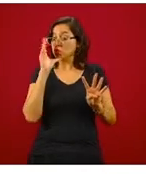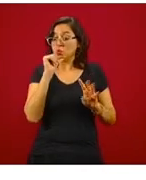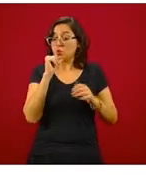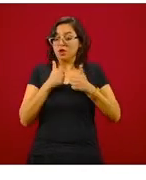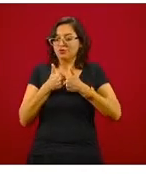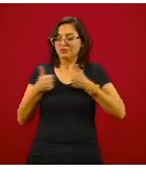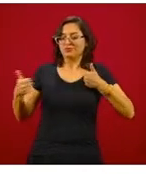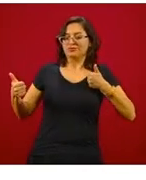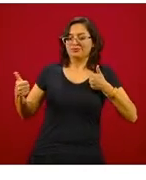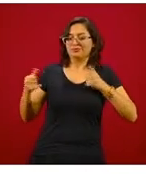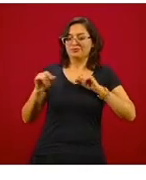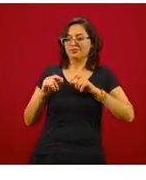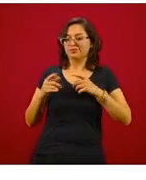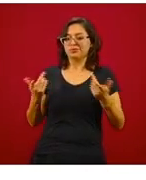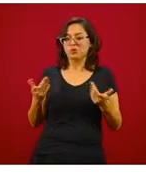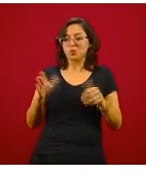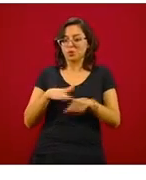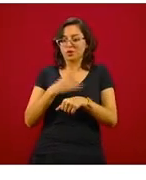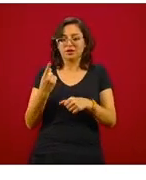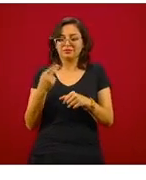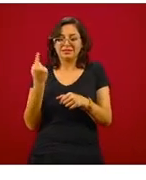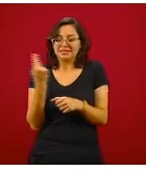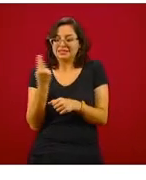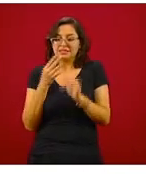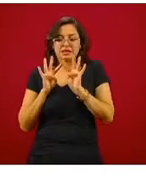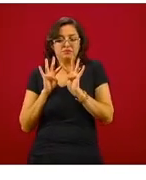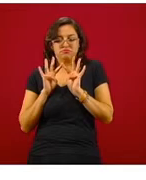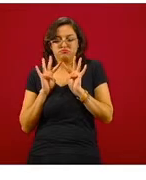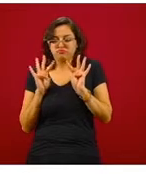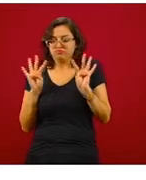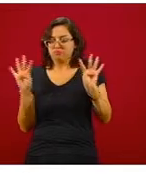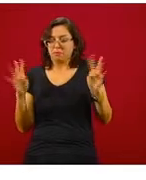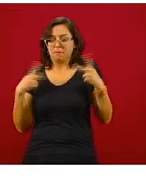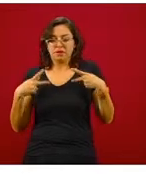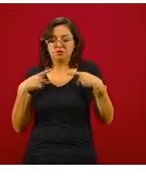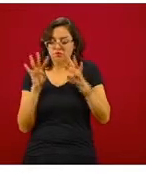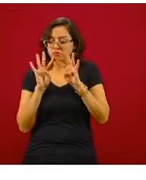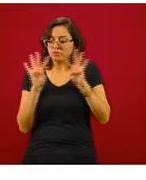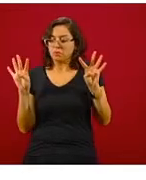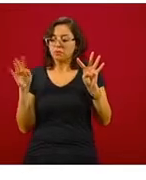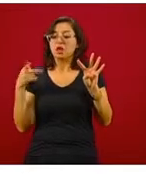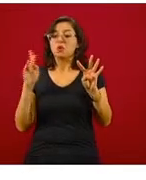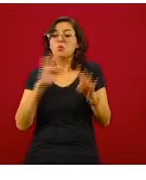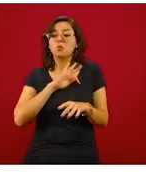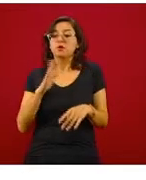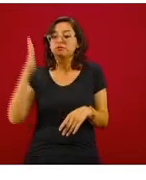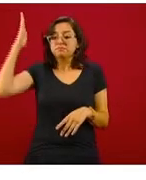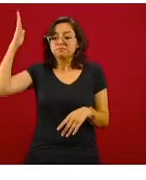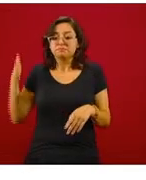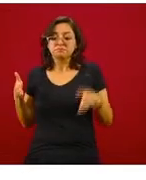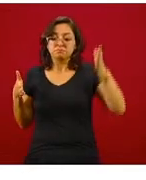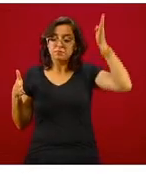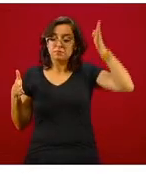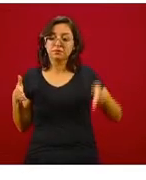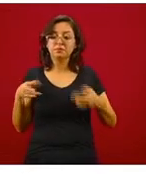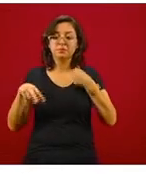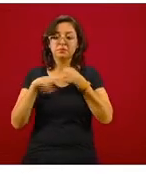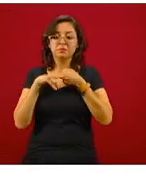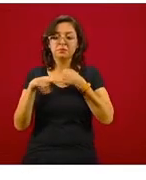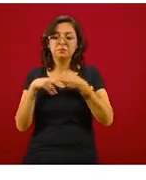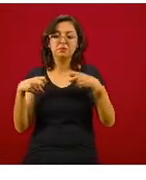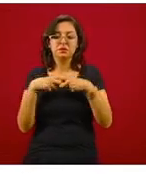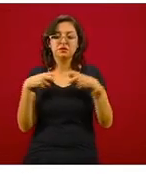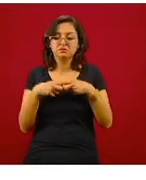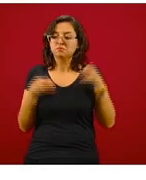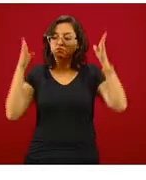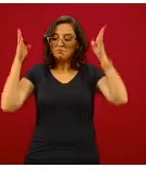maybe, and I can keep, if I don't have a way to maintain the safe distance, I can use maybe some acrylic